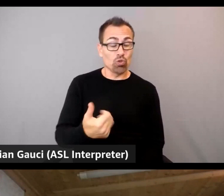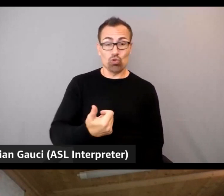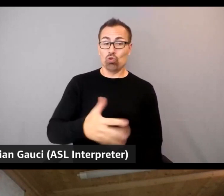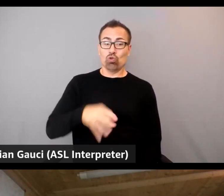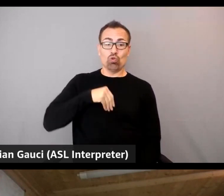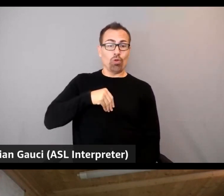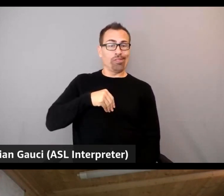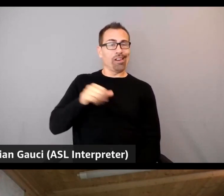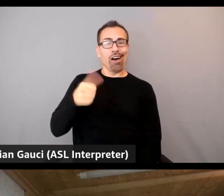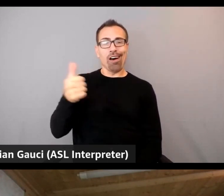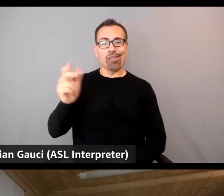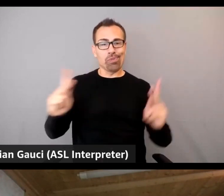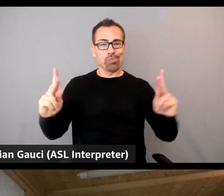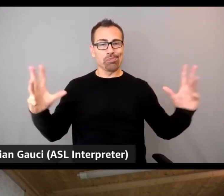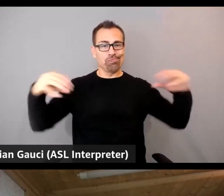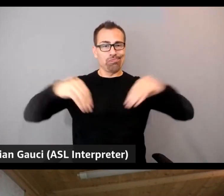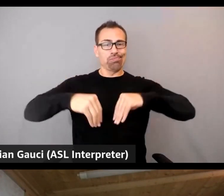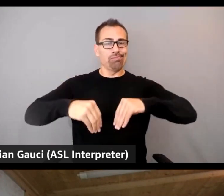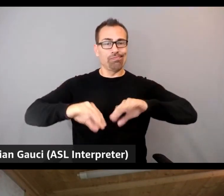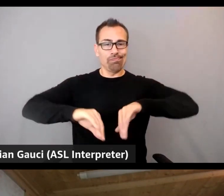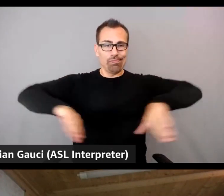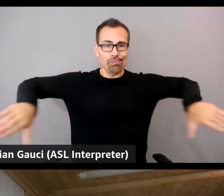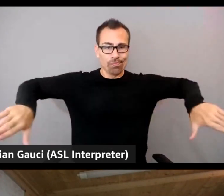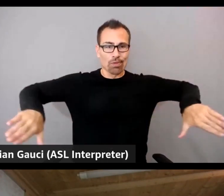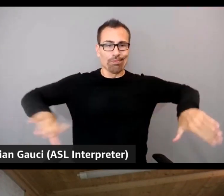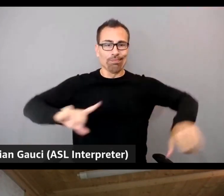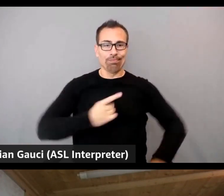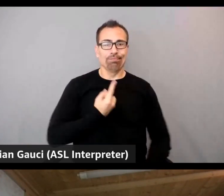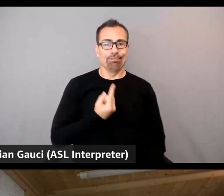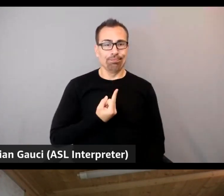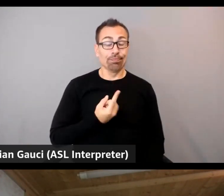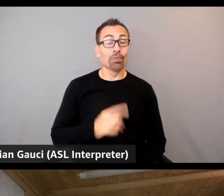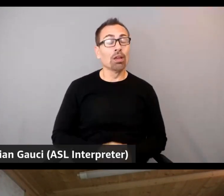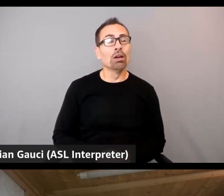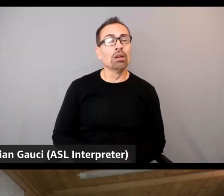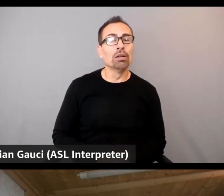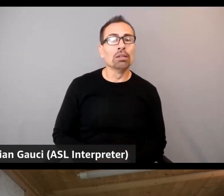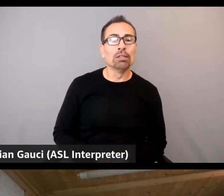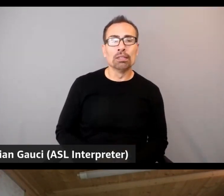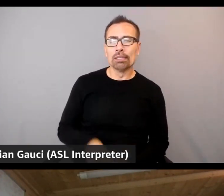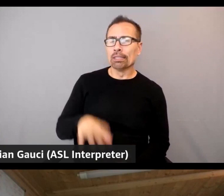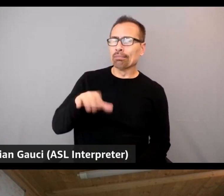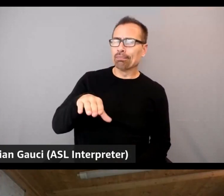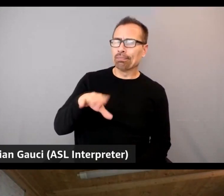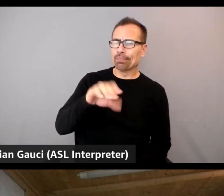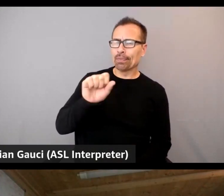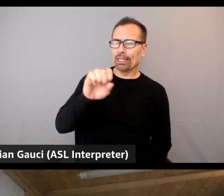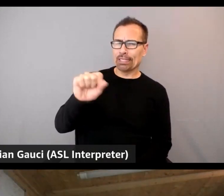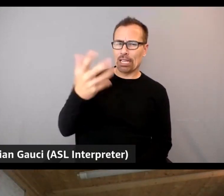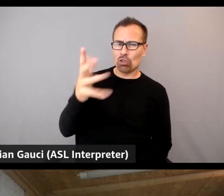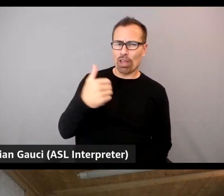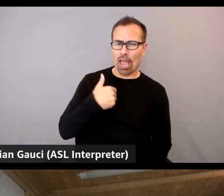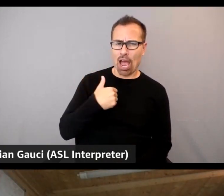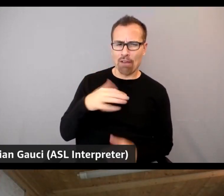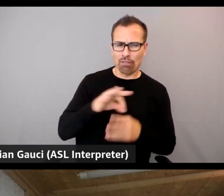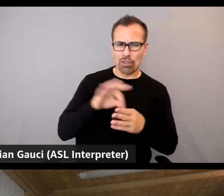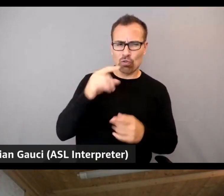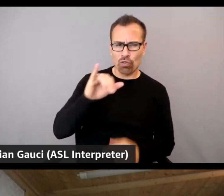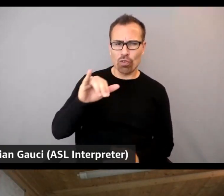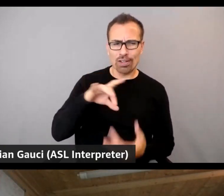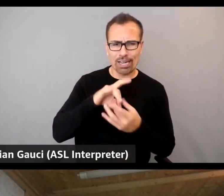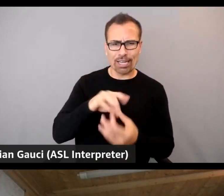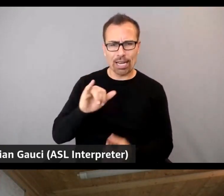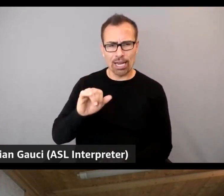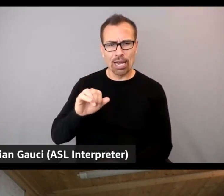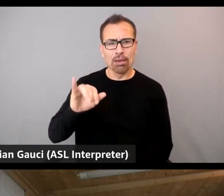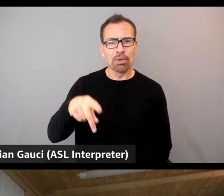on that. It is just yours. Gotcha. That's So did SES already have a feature for dedicated IPs? Yes, it does. So we have